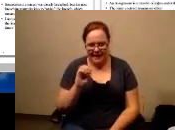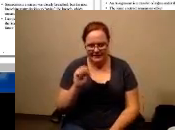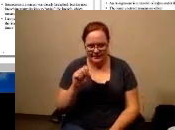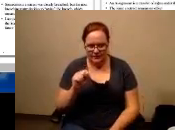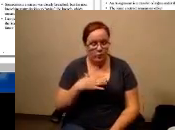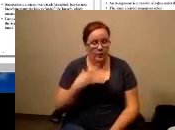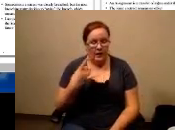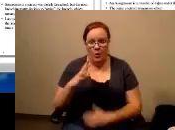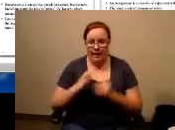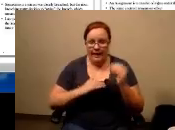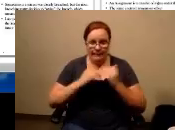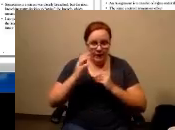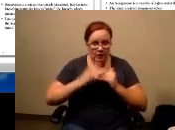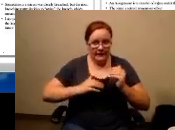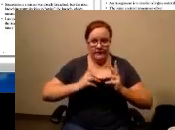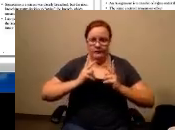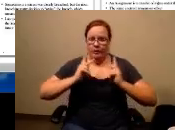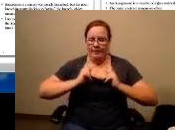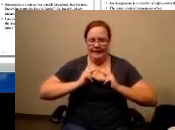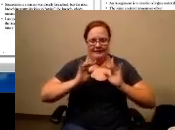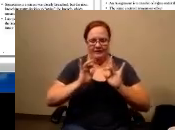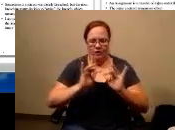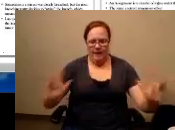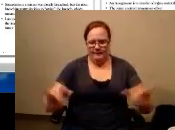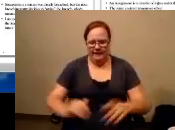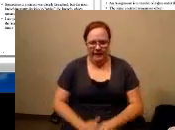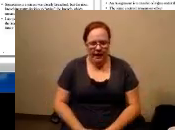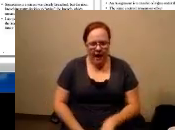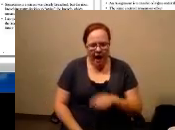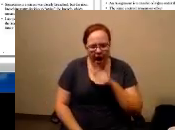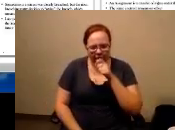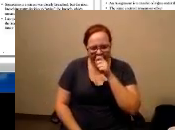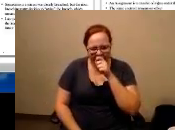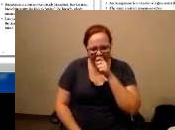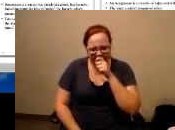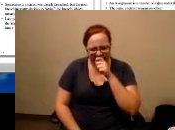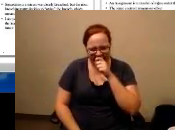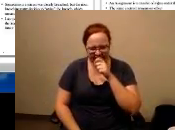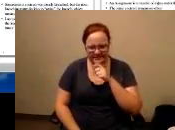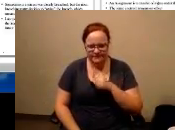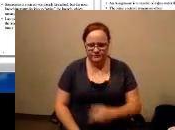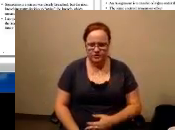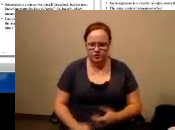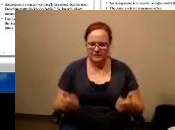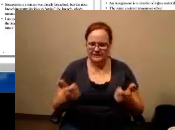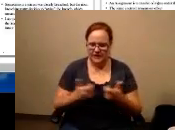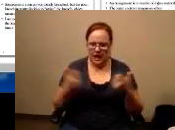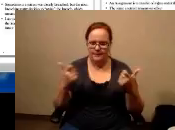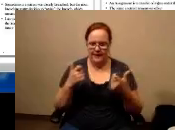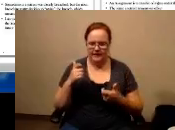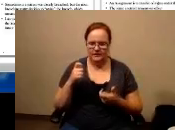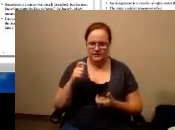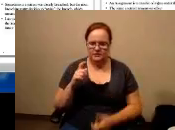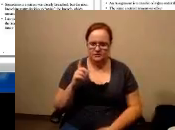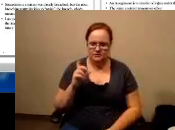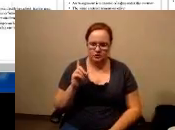don't like buildings, retail space that's empty. So it's an automatic duty.